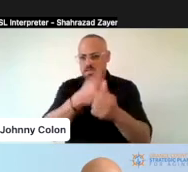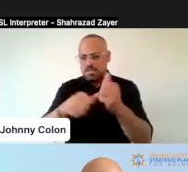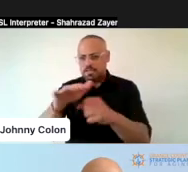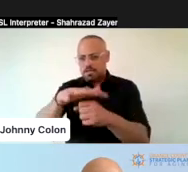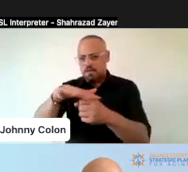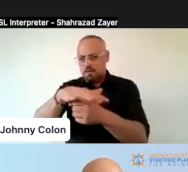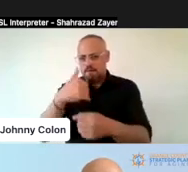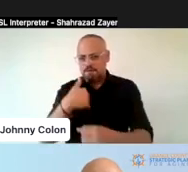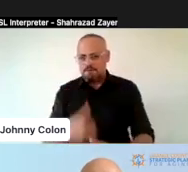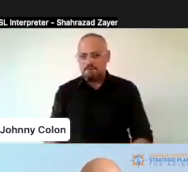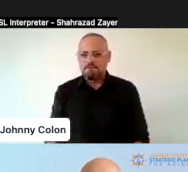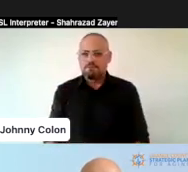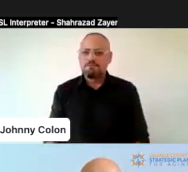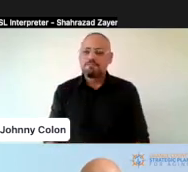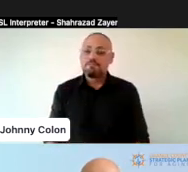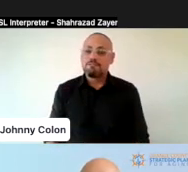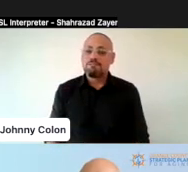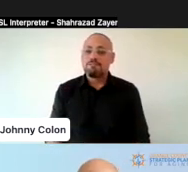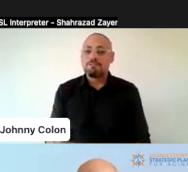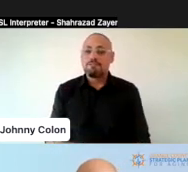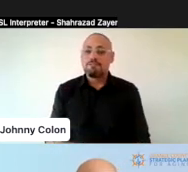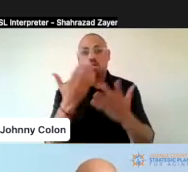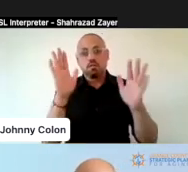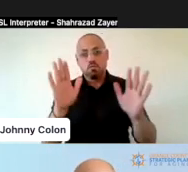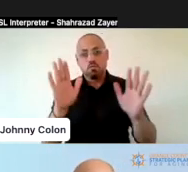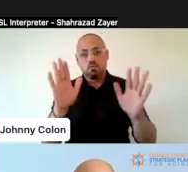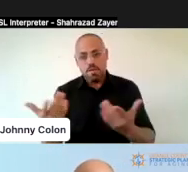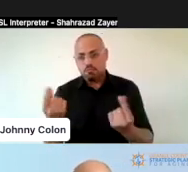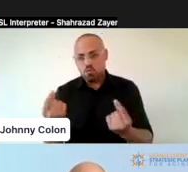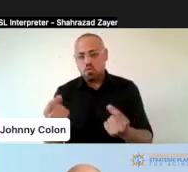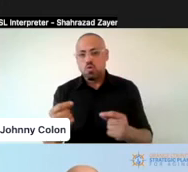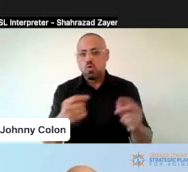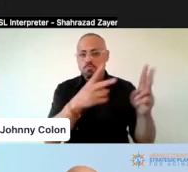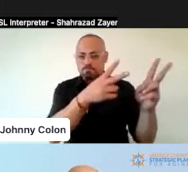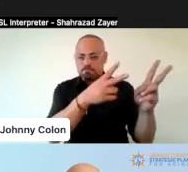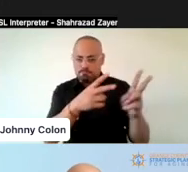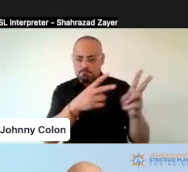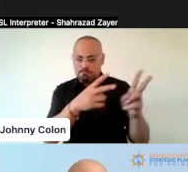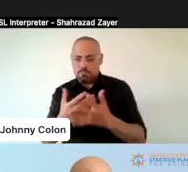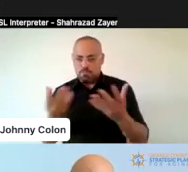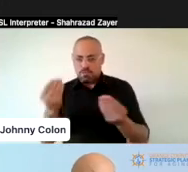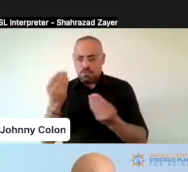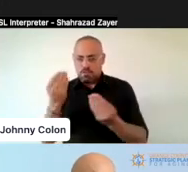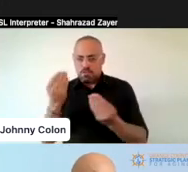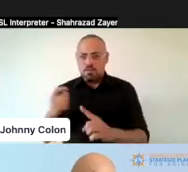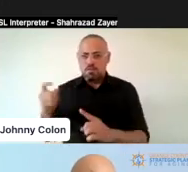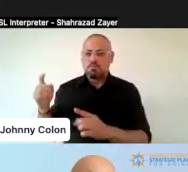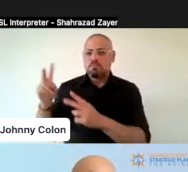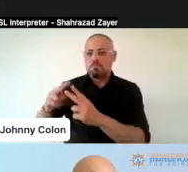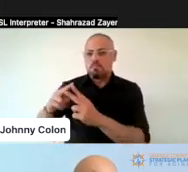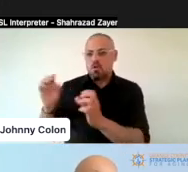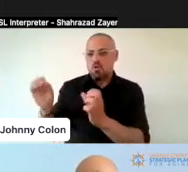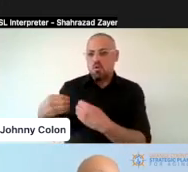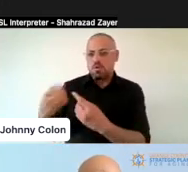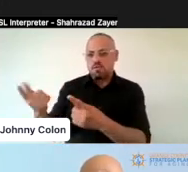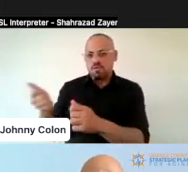One of the great things that we did was we pulled as much information as we could from partner organizations to move away